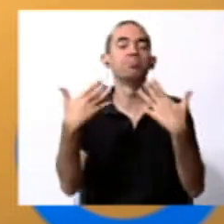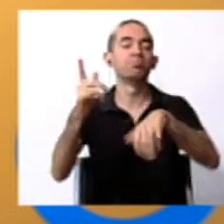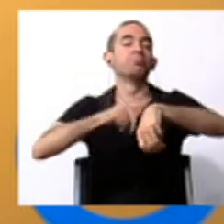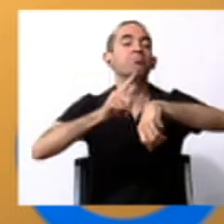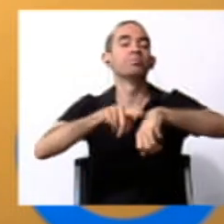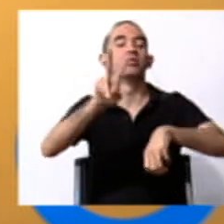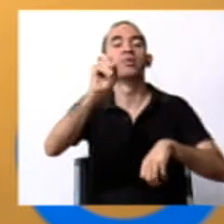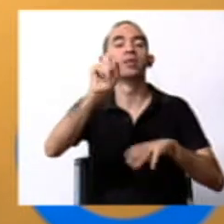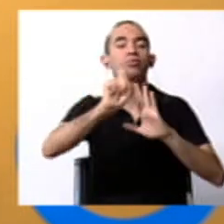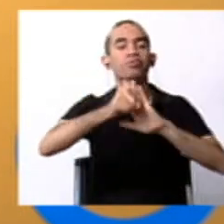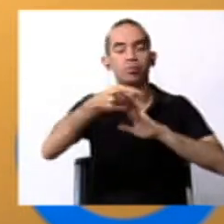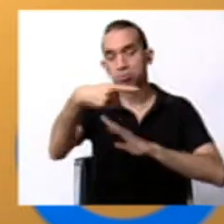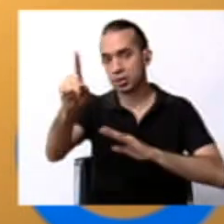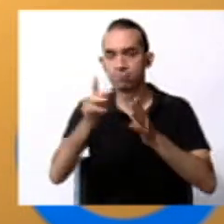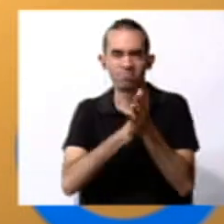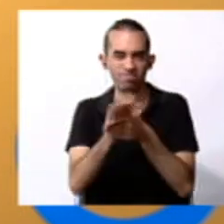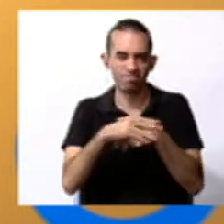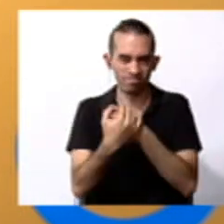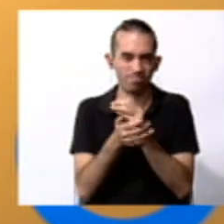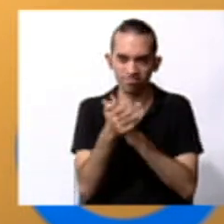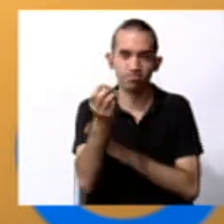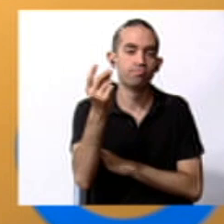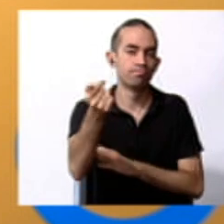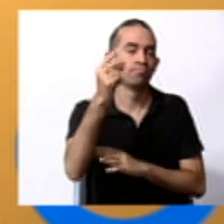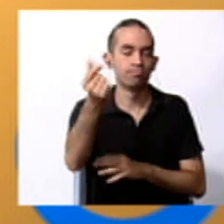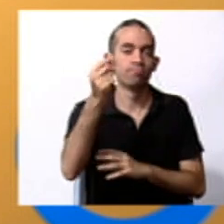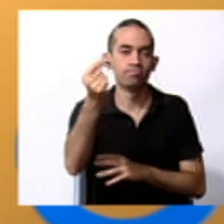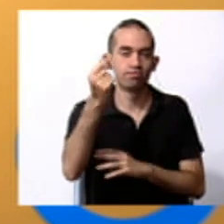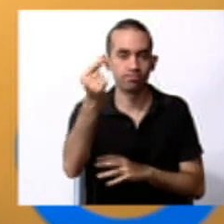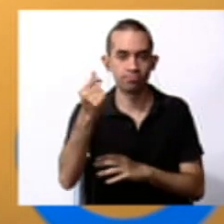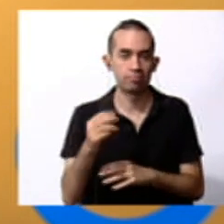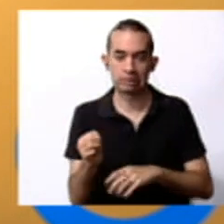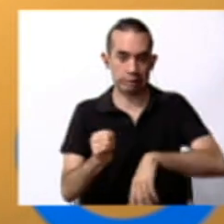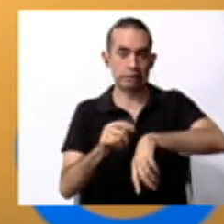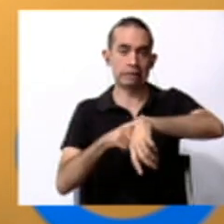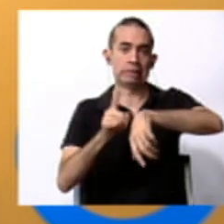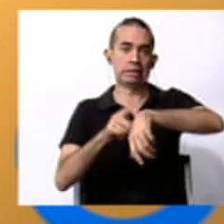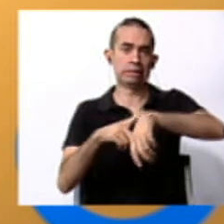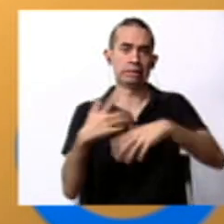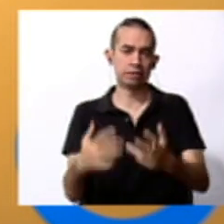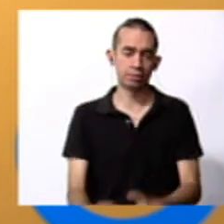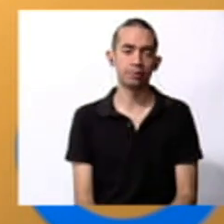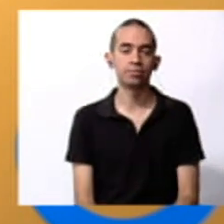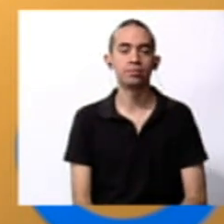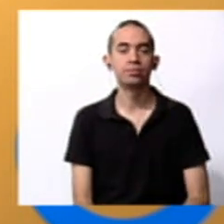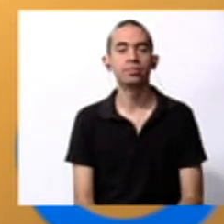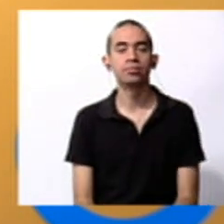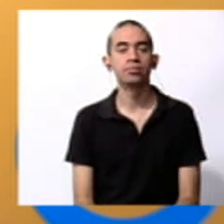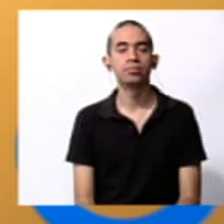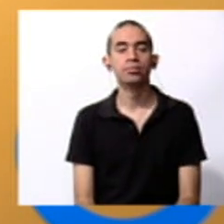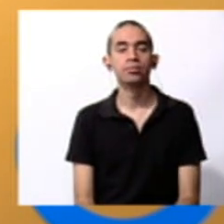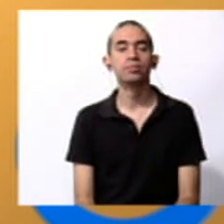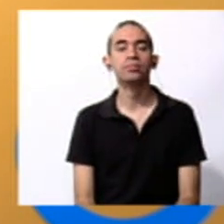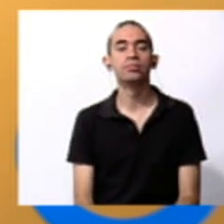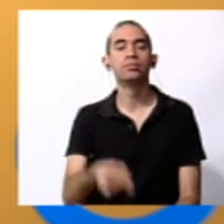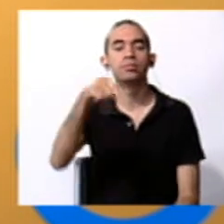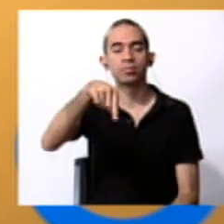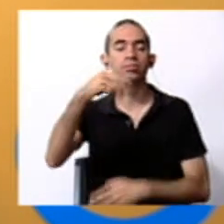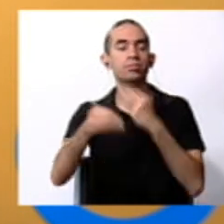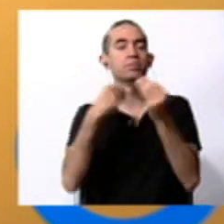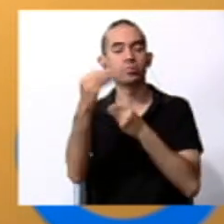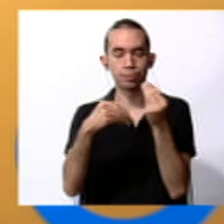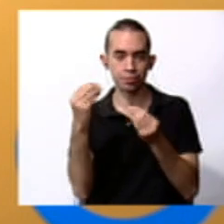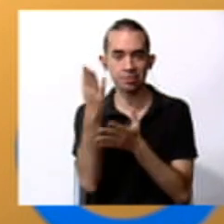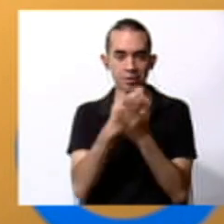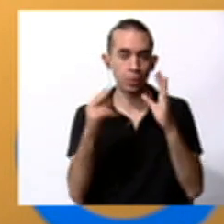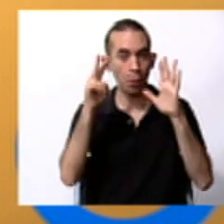seconds. Please go and wash your hands. And hurry, please, because there is no time. Today we are going to watch